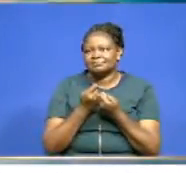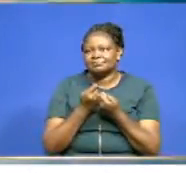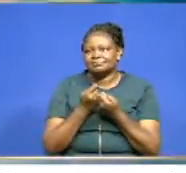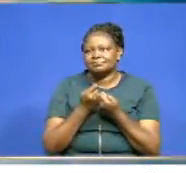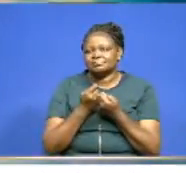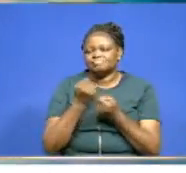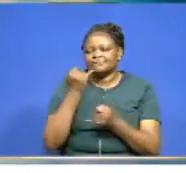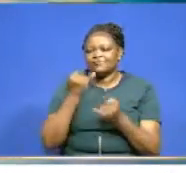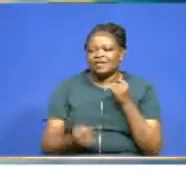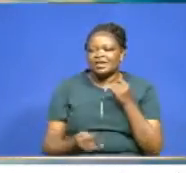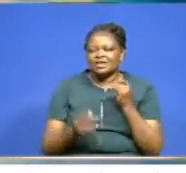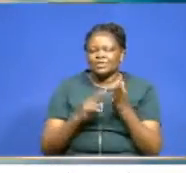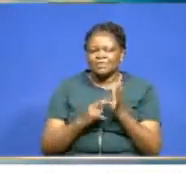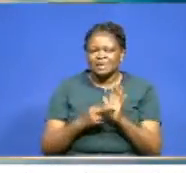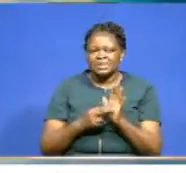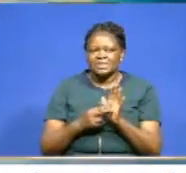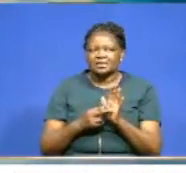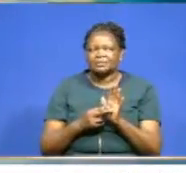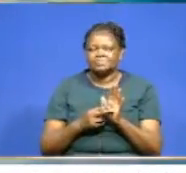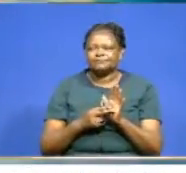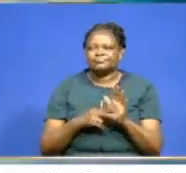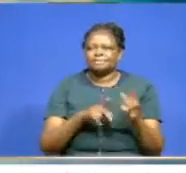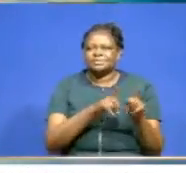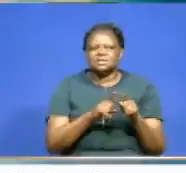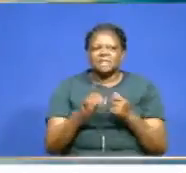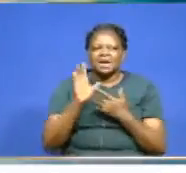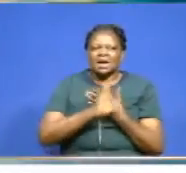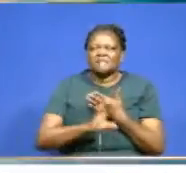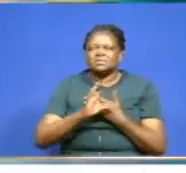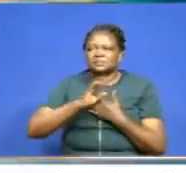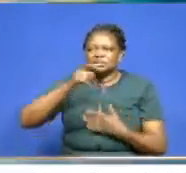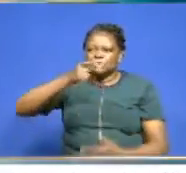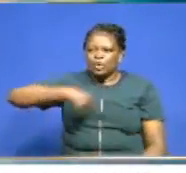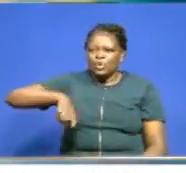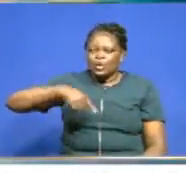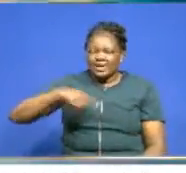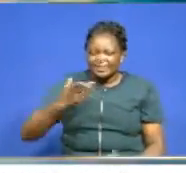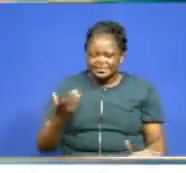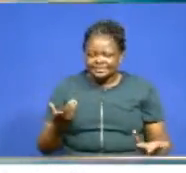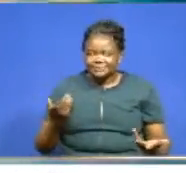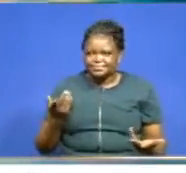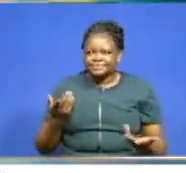Mm-hmm. So, as a country,